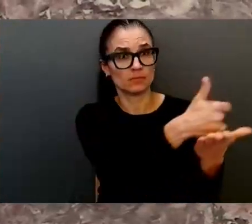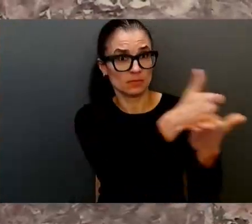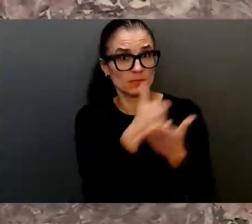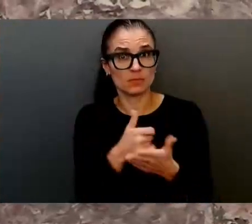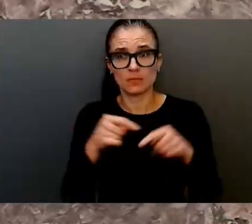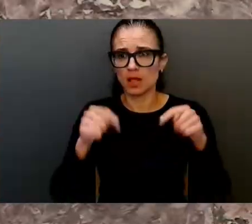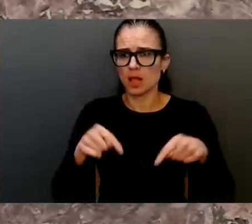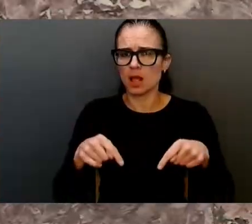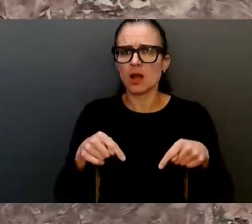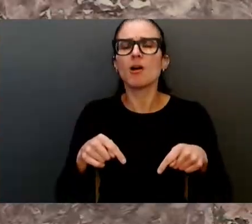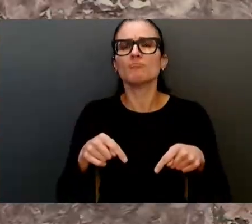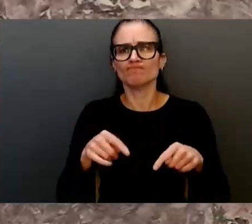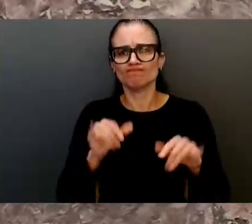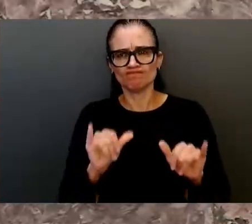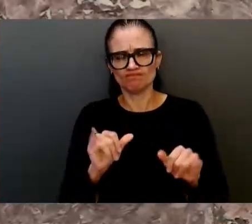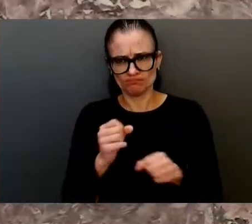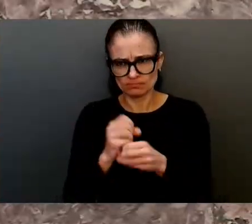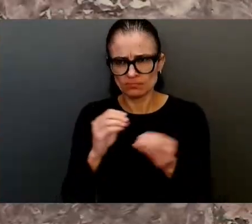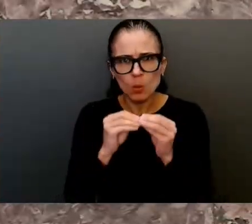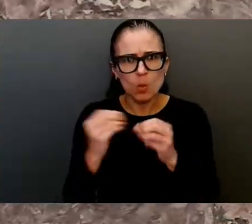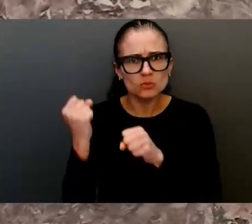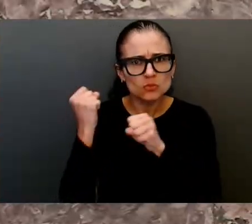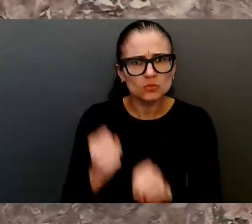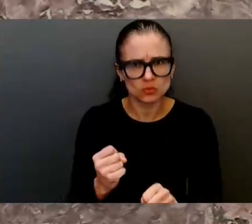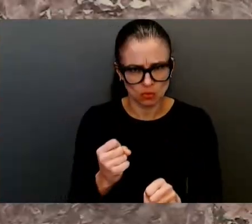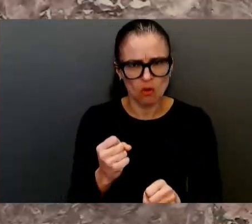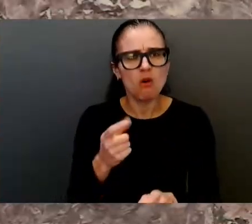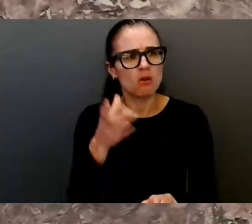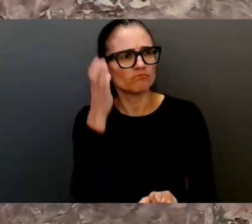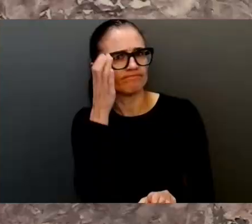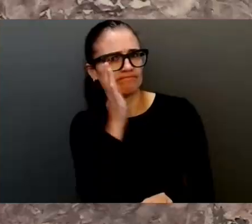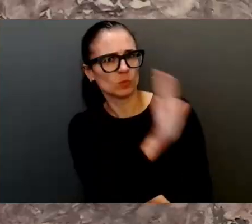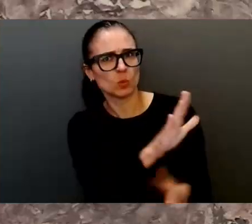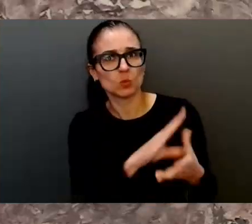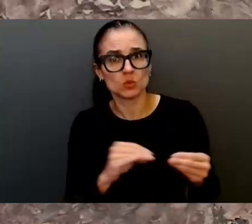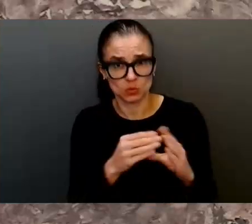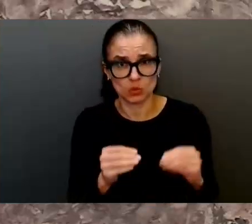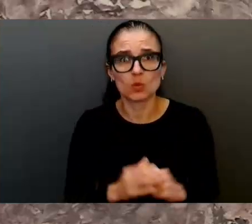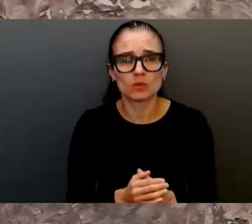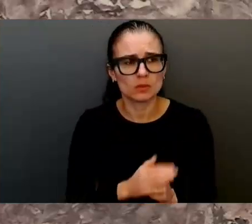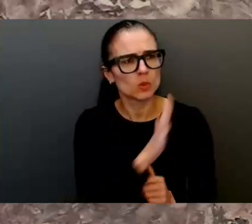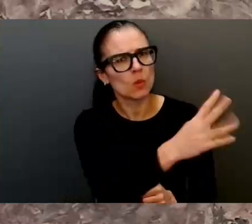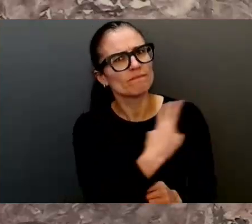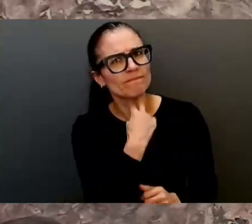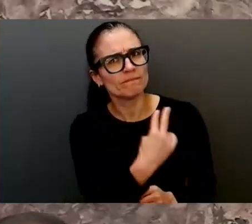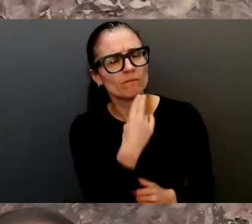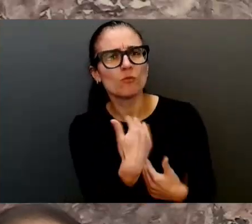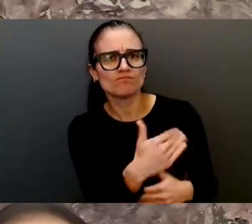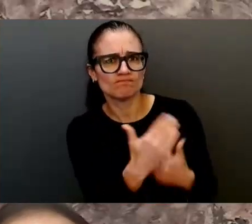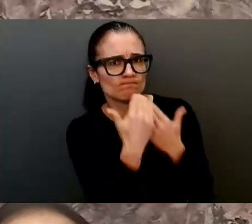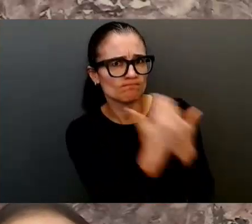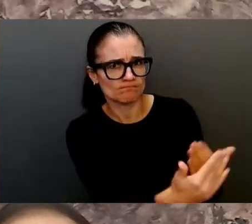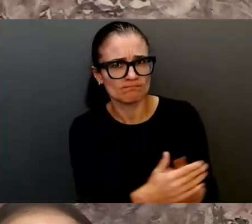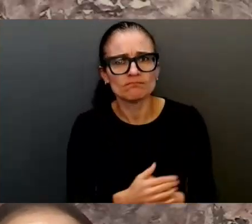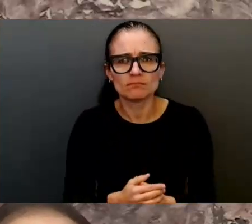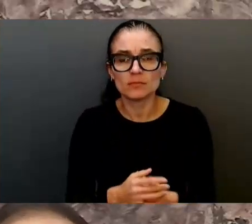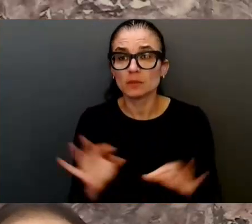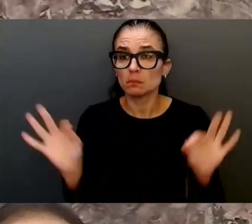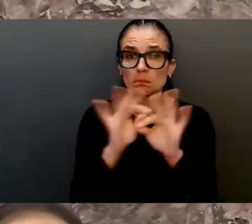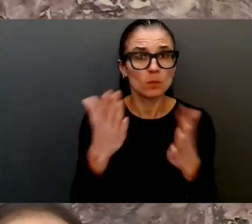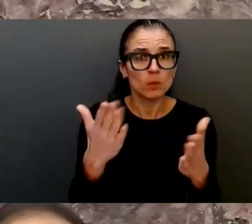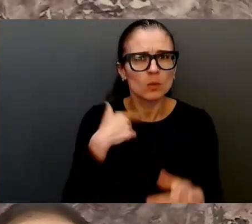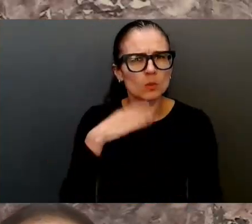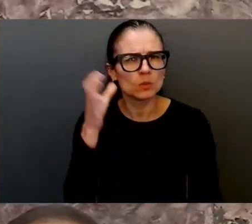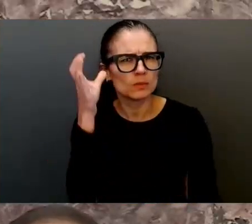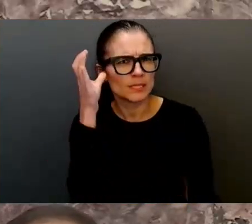these voices into this place. It is so vitally important that we listen to them and that we recognize the impacts that these devastating